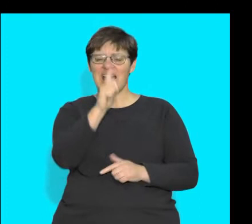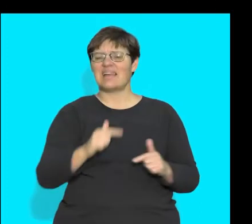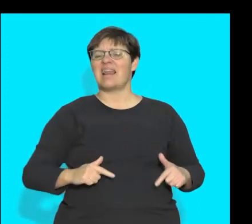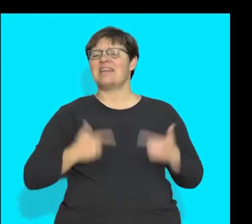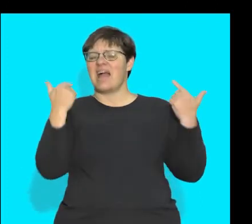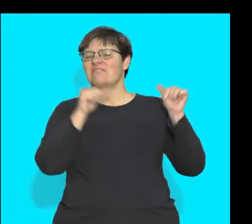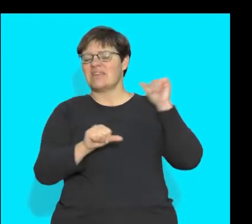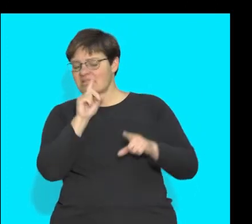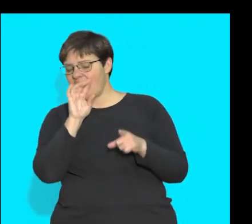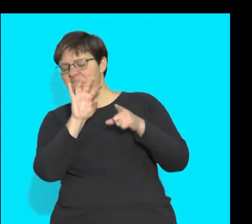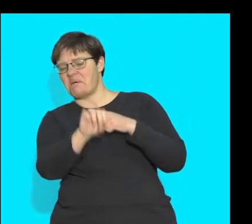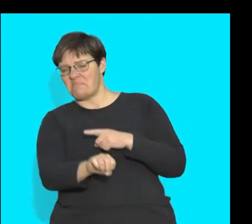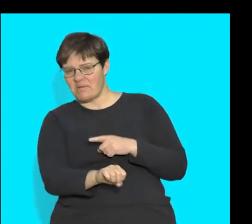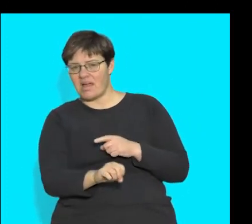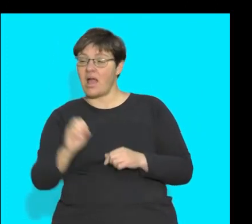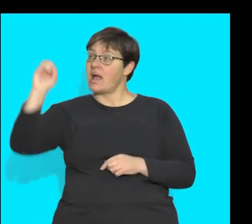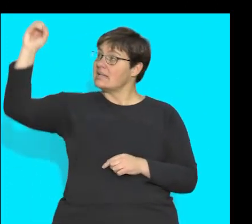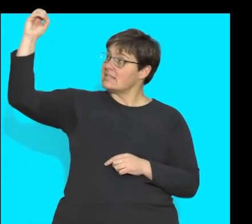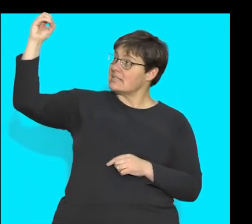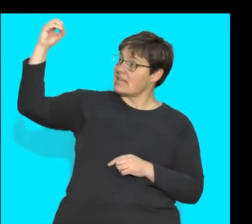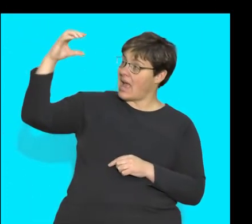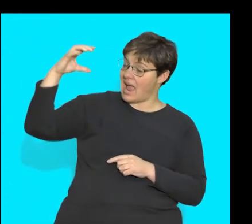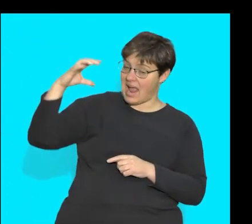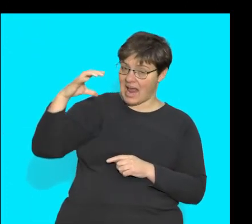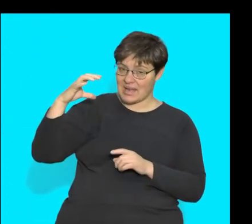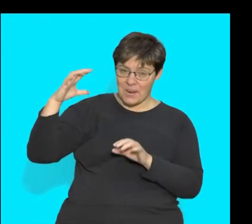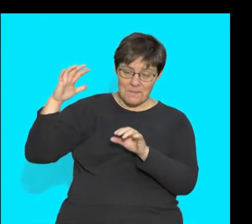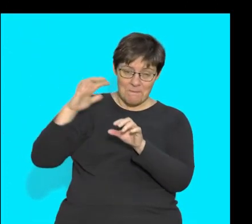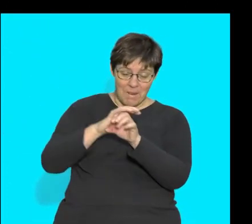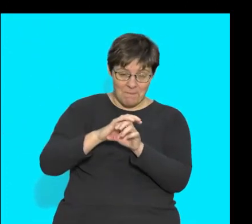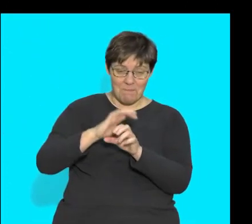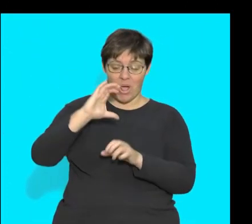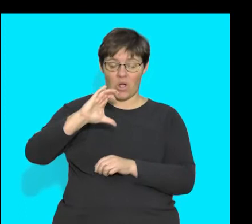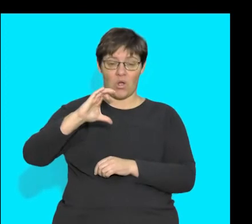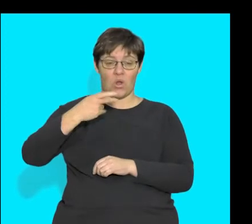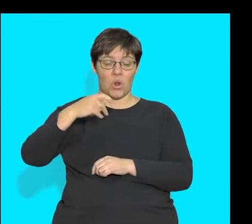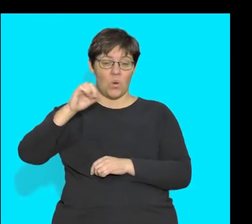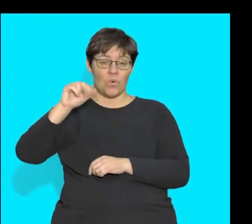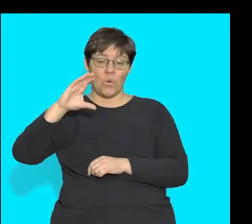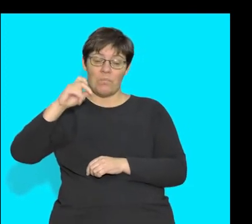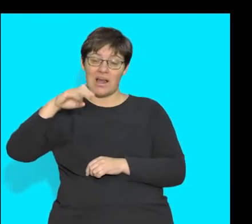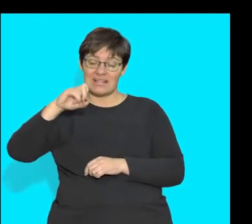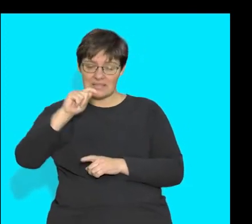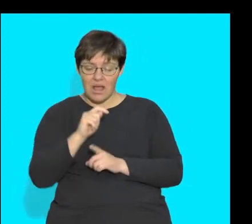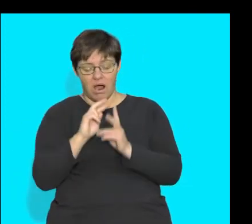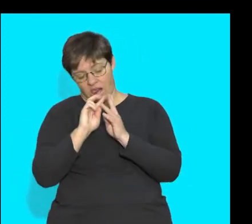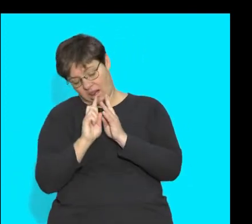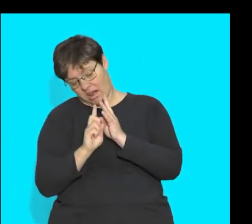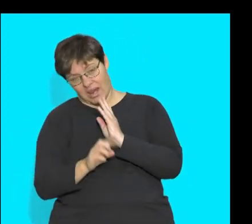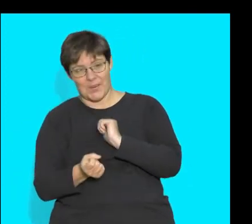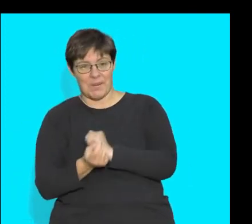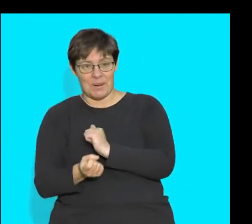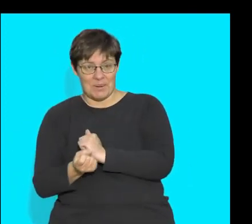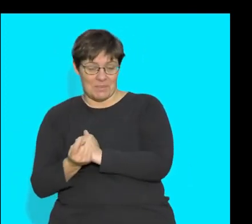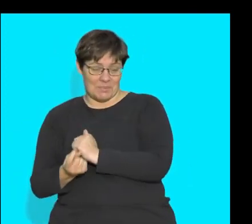science chapters, that when sunlight hits the chloroplast, a whole lot of things